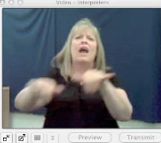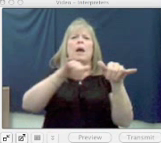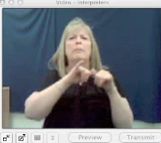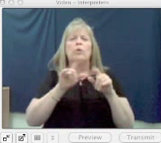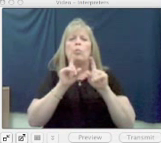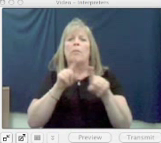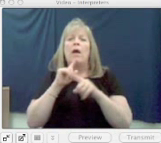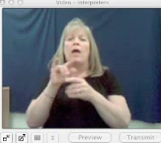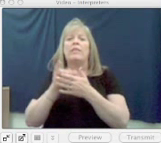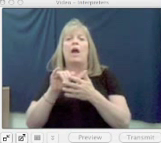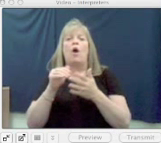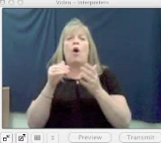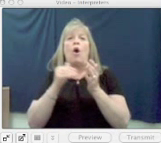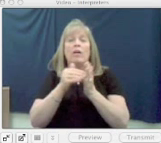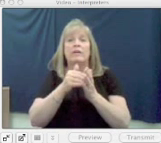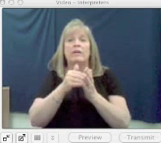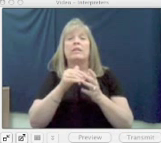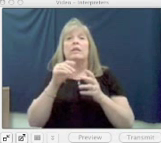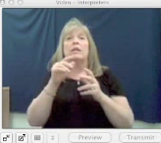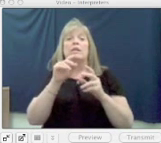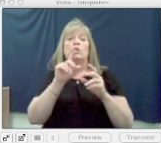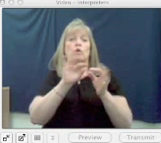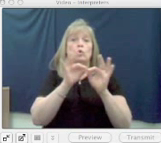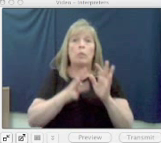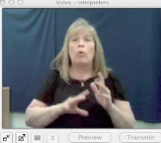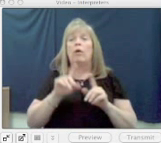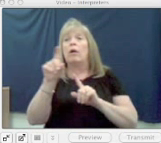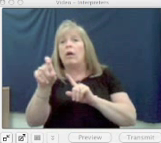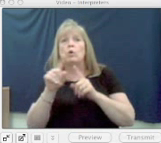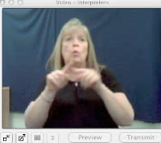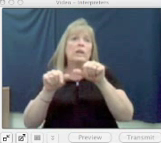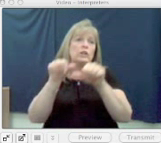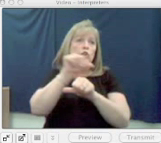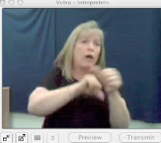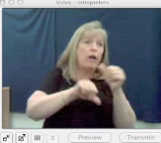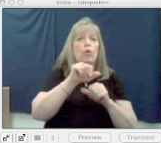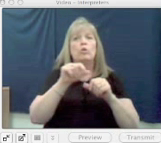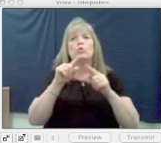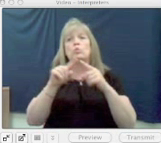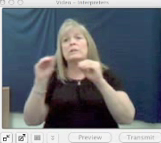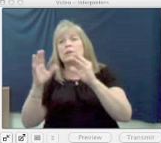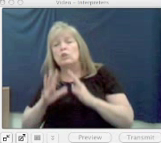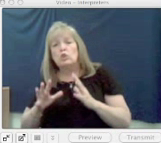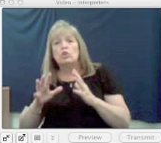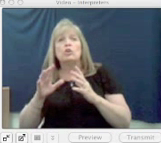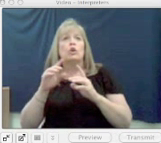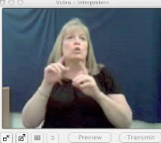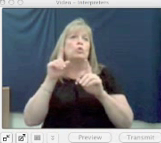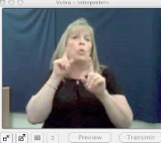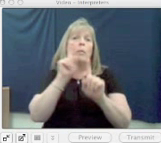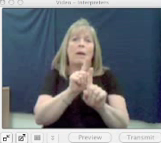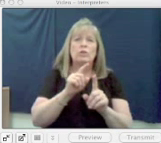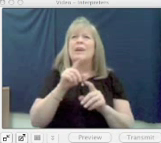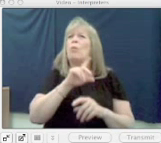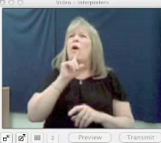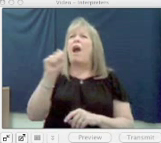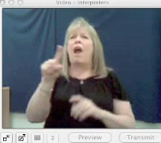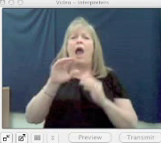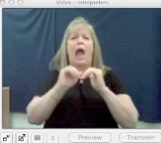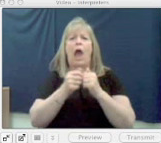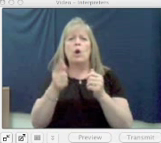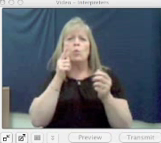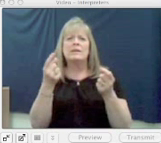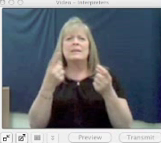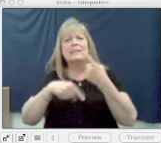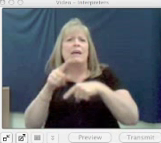to interpreters or to interpreter instructors or mentors around the idea of how do you sign something, or what would